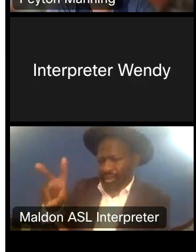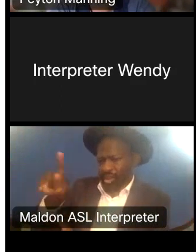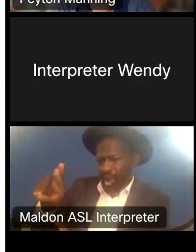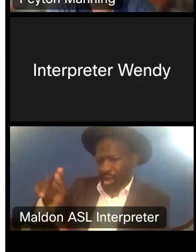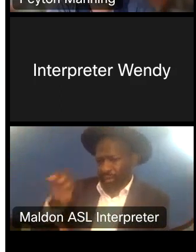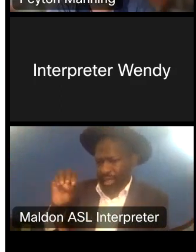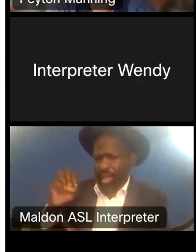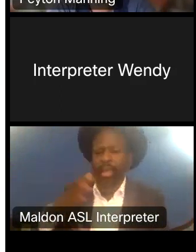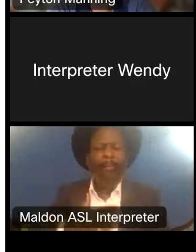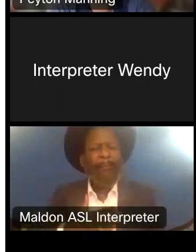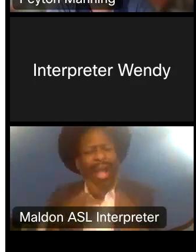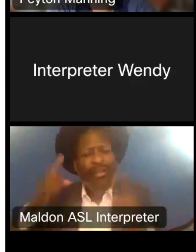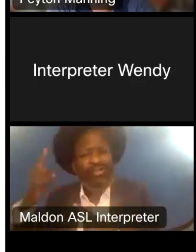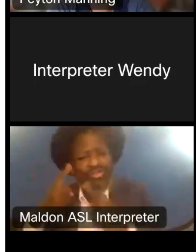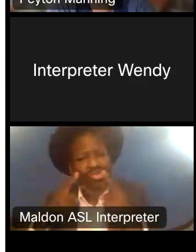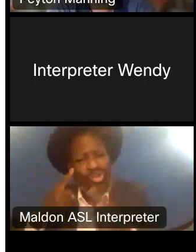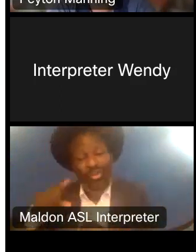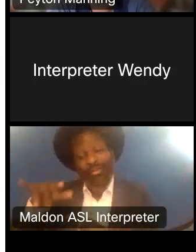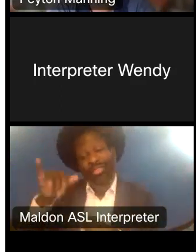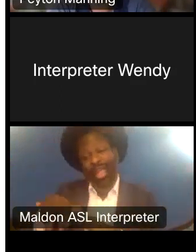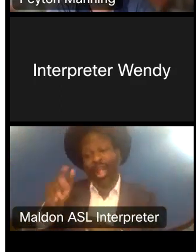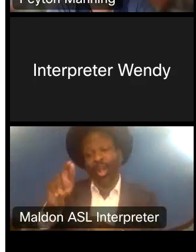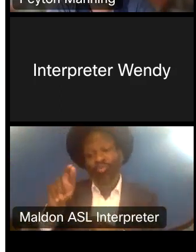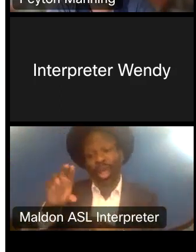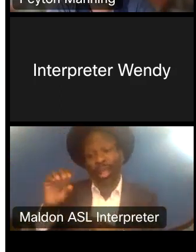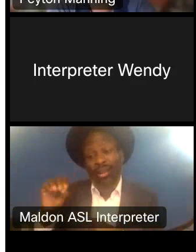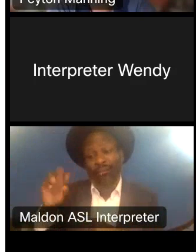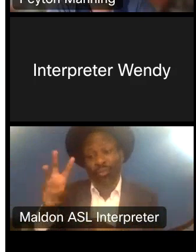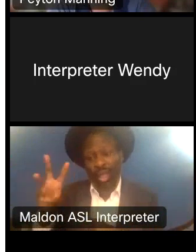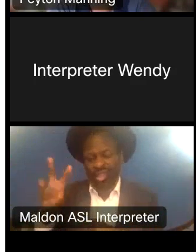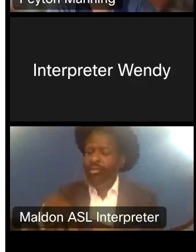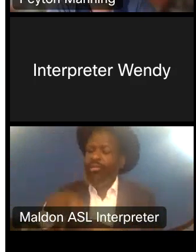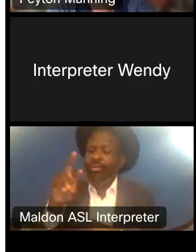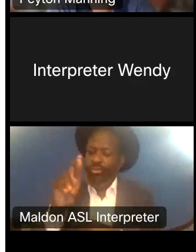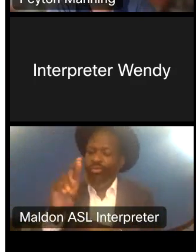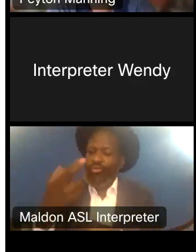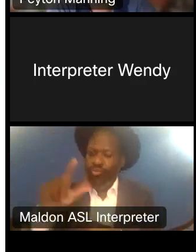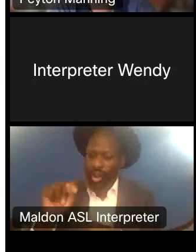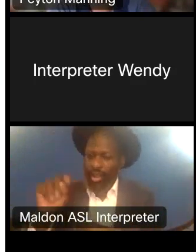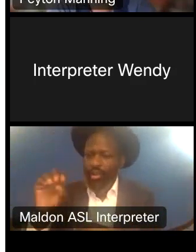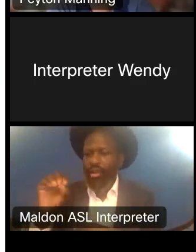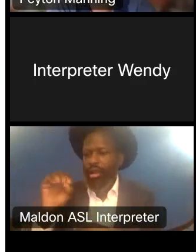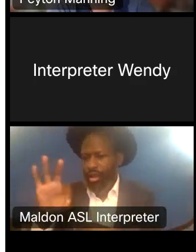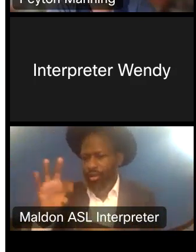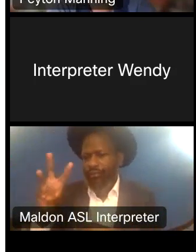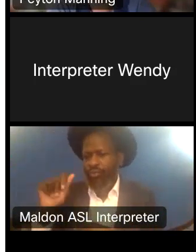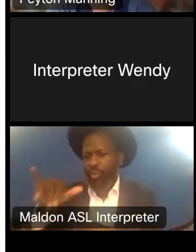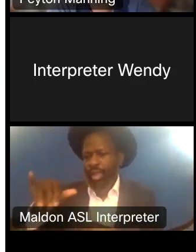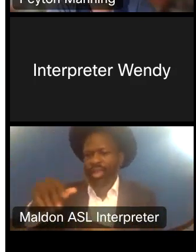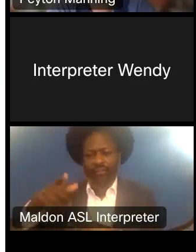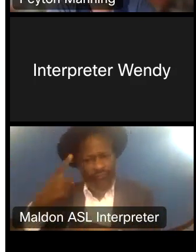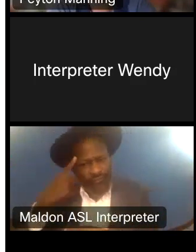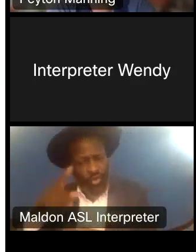that right of way is actually the right of way for FRA, the Federal